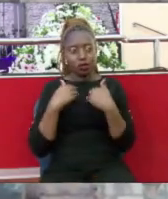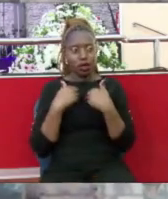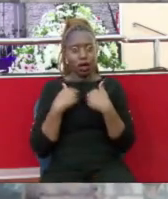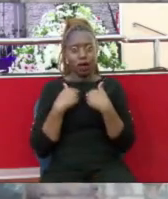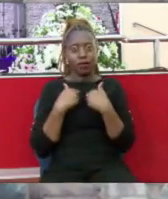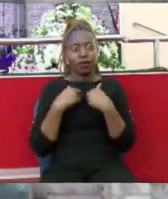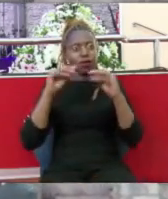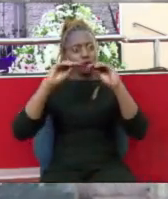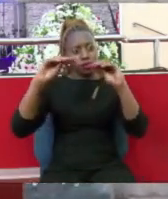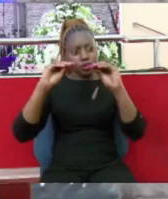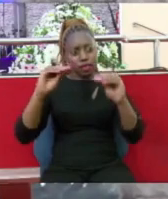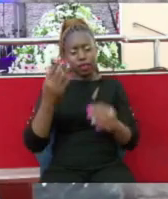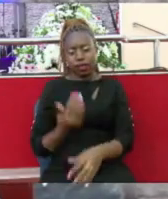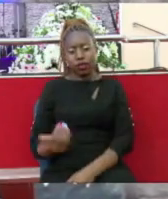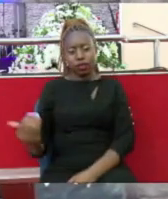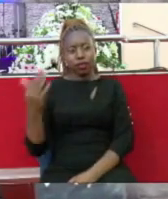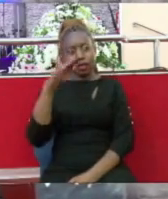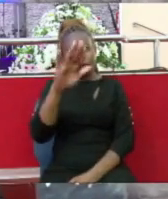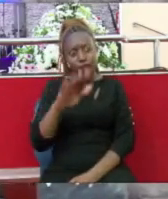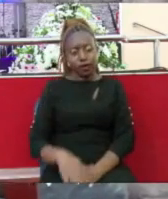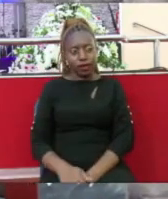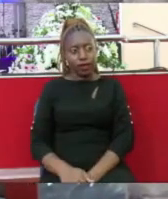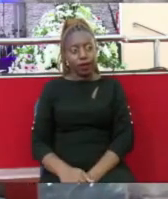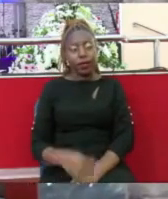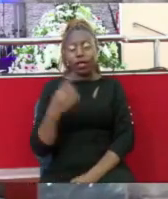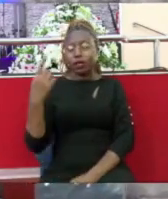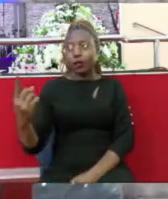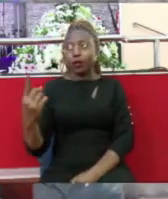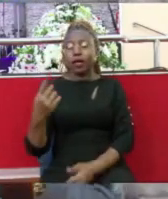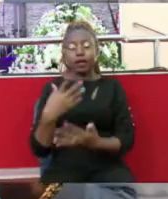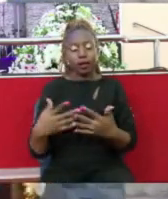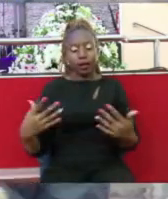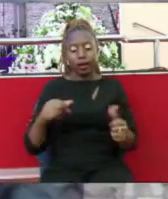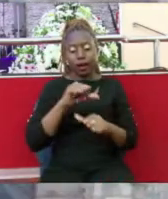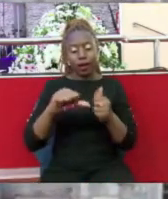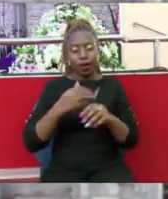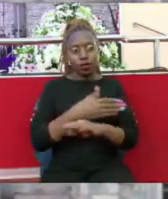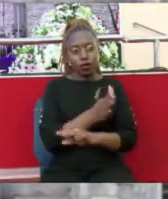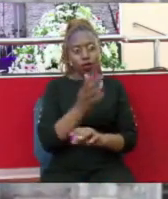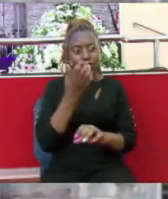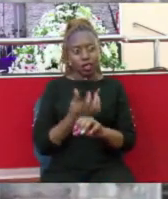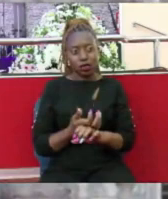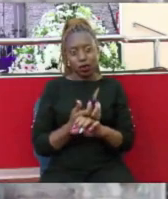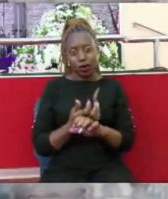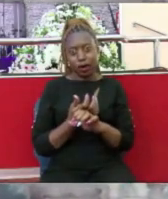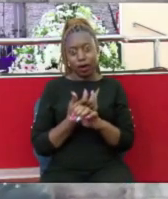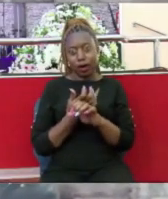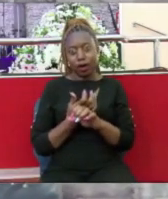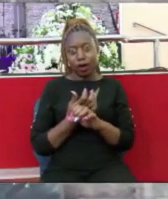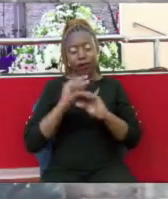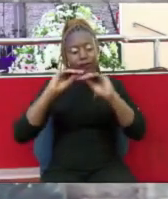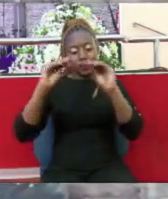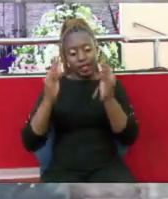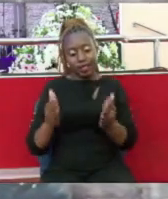One of the things in this school, in Cornerstone, is that the teachers